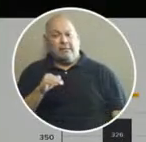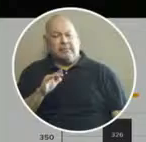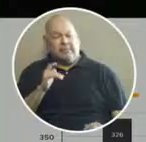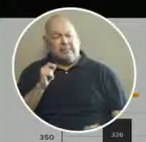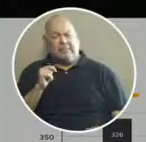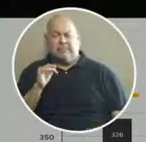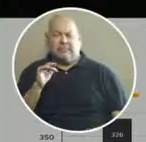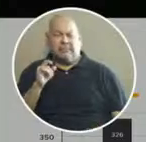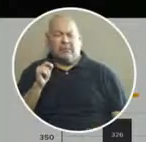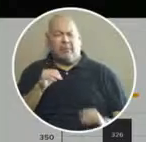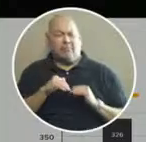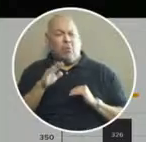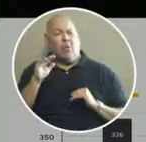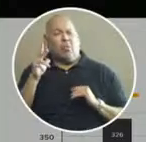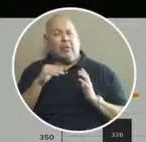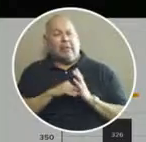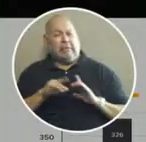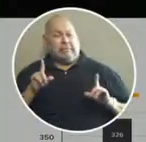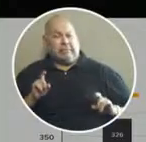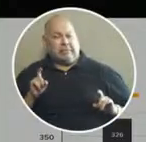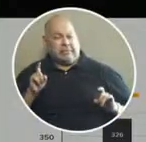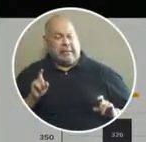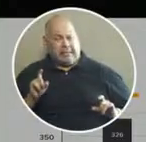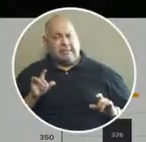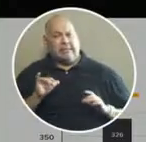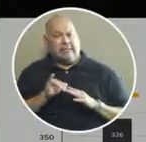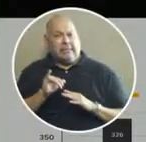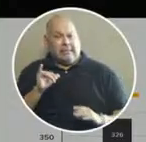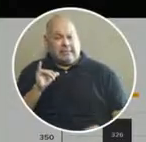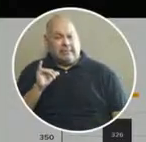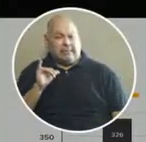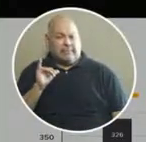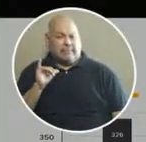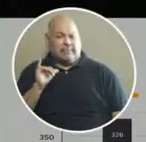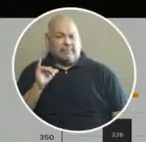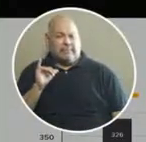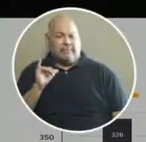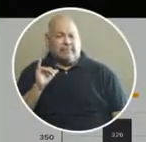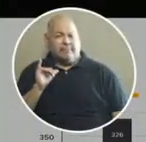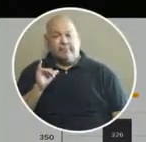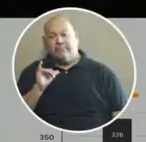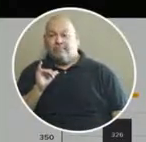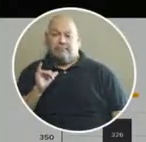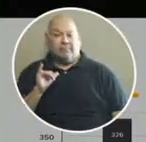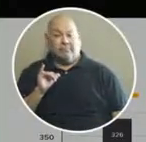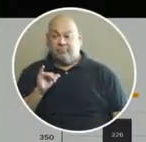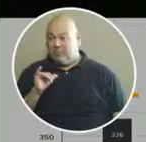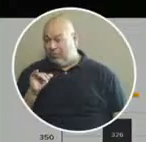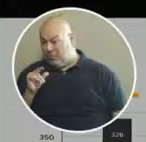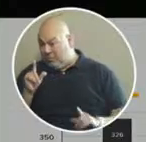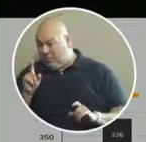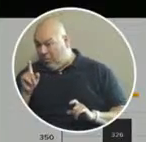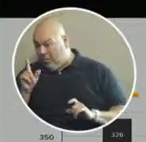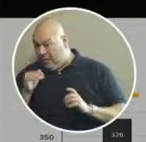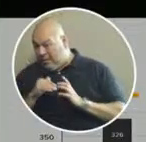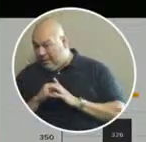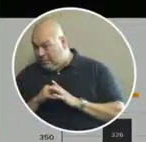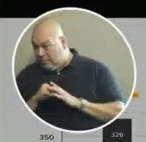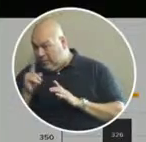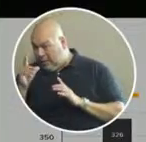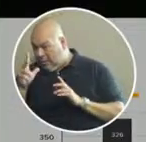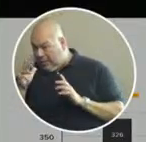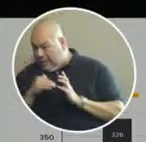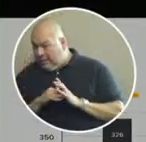little over 3,000 tests, which about 1,671 were staff